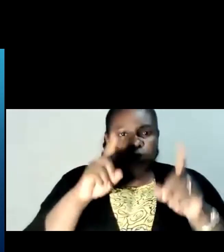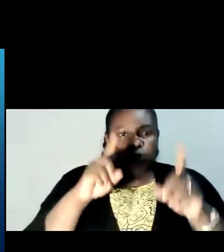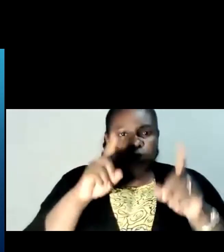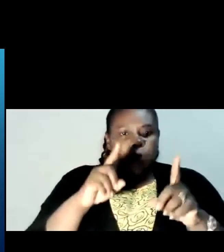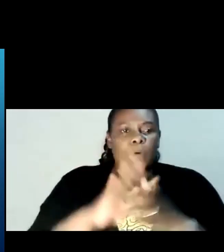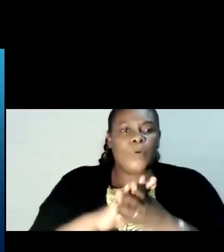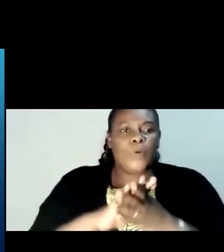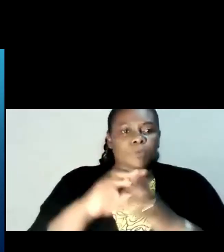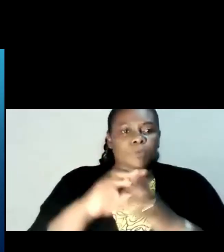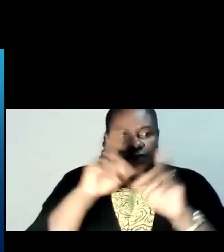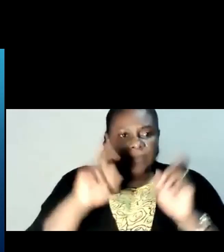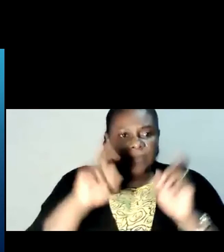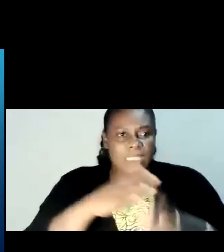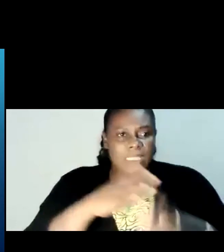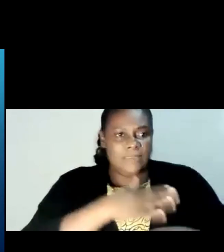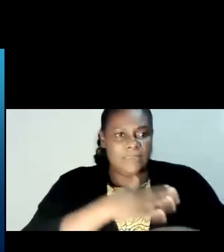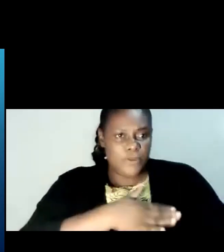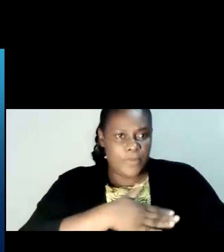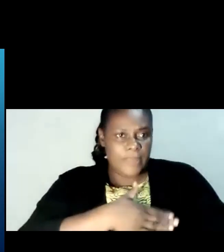also do